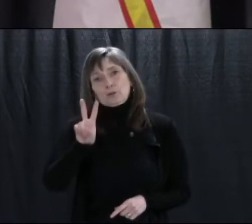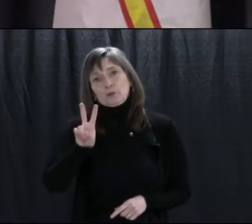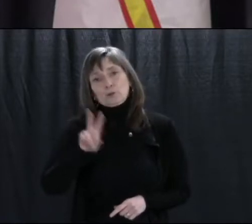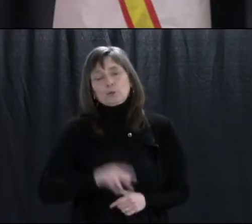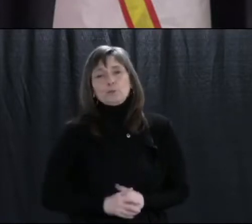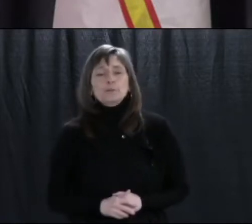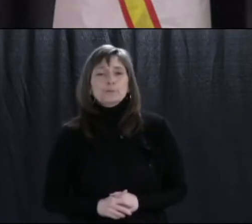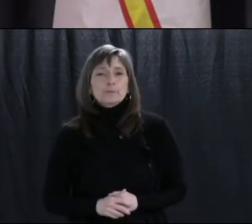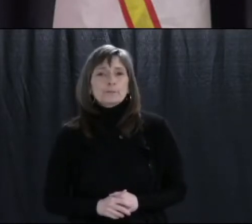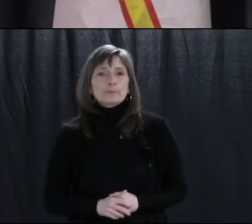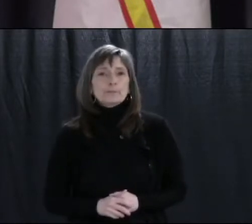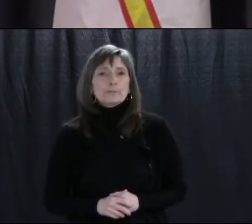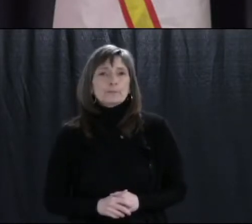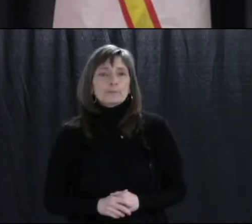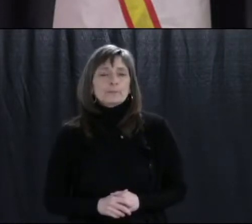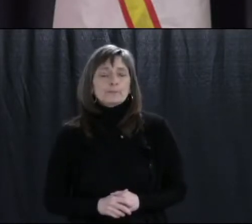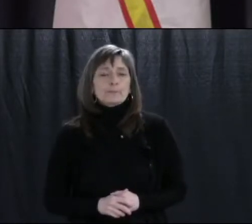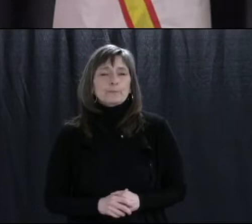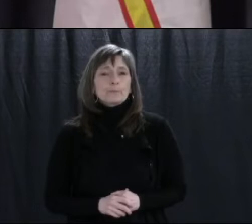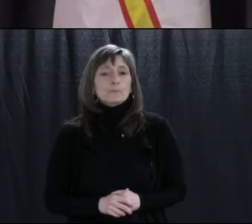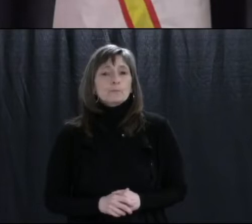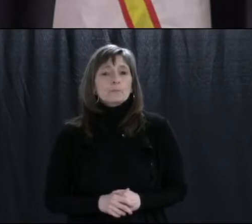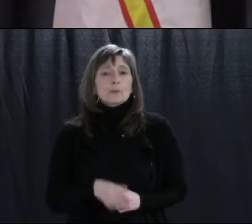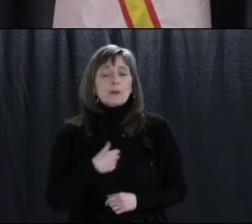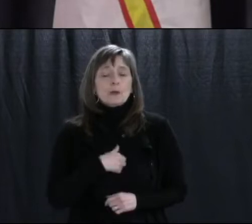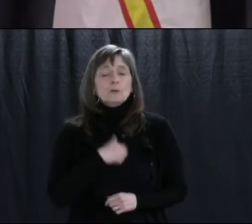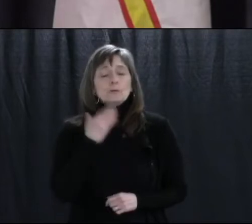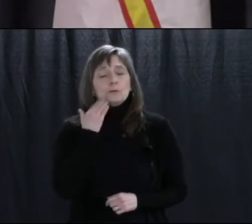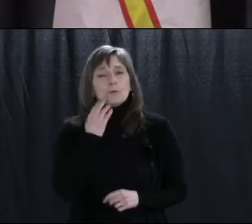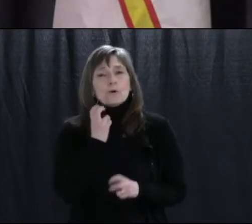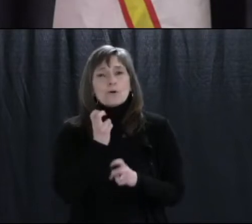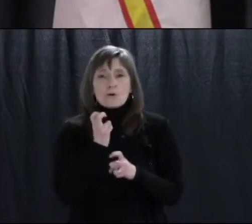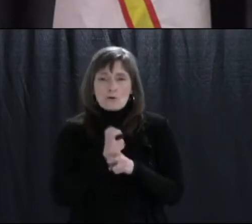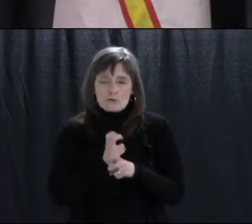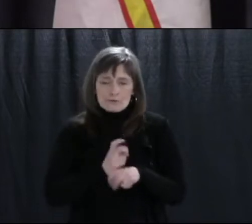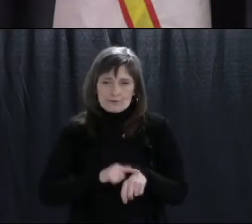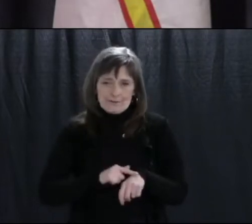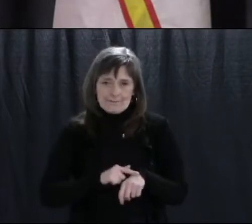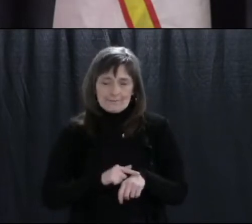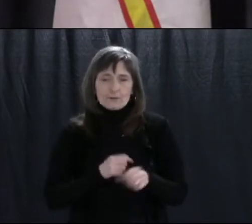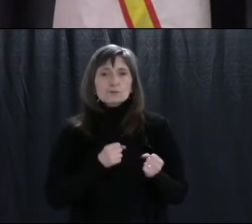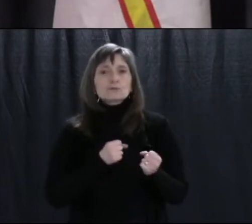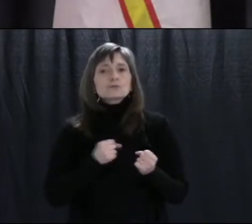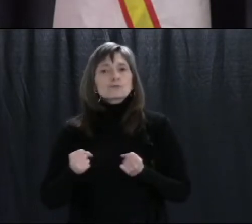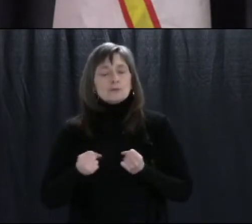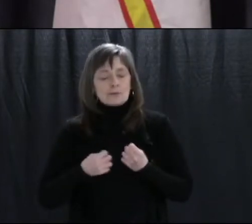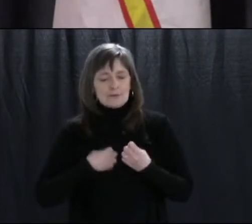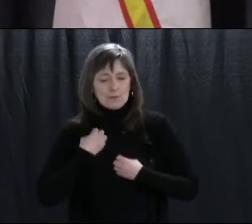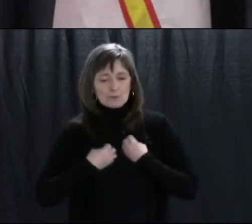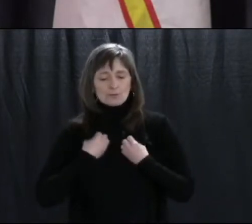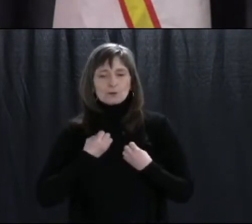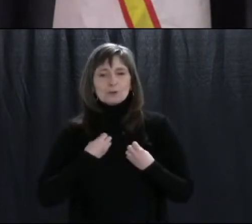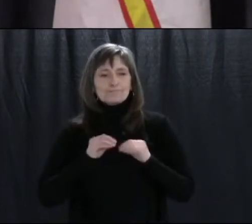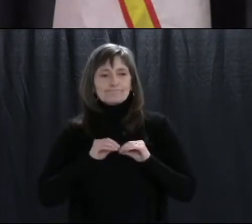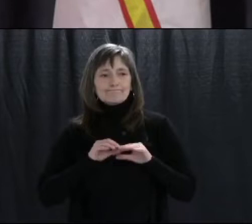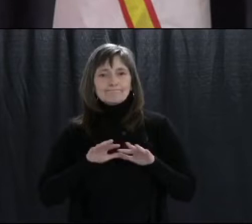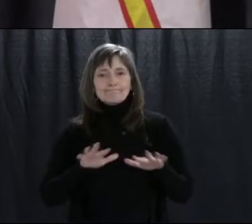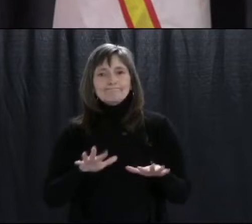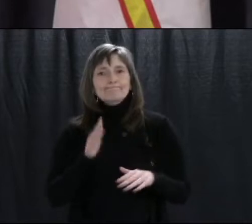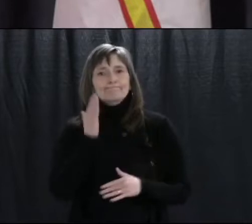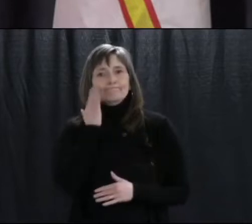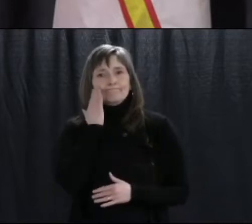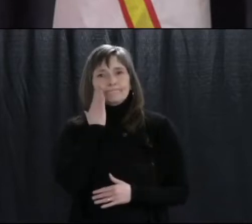1-800-863-6582. So we recognize that this is a difficult and yet an emotional for many of you. We're